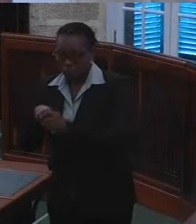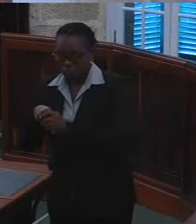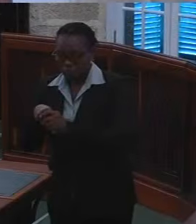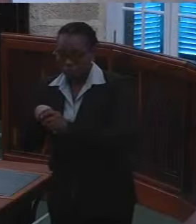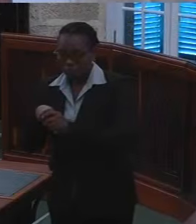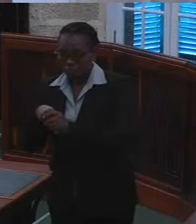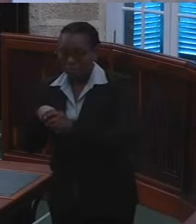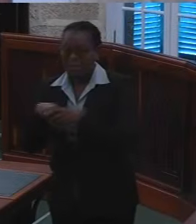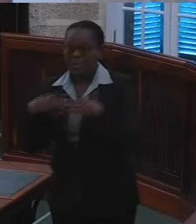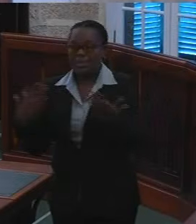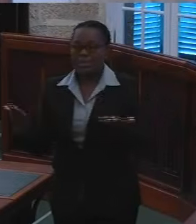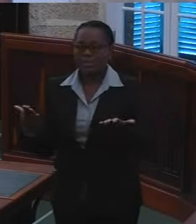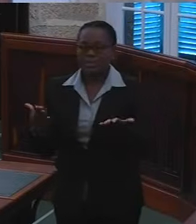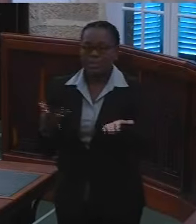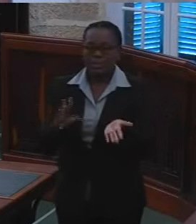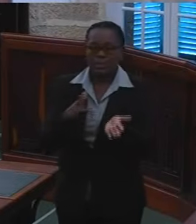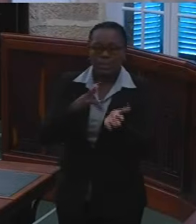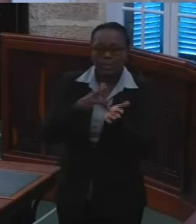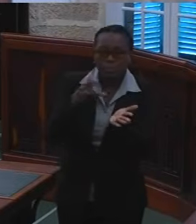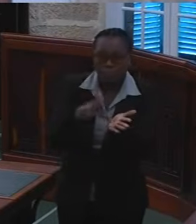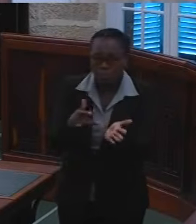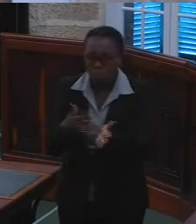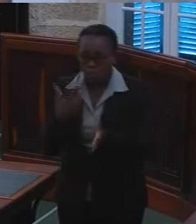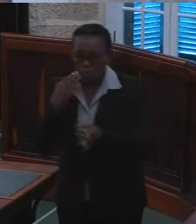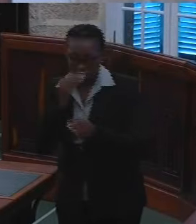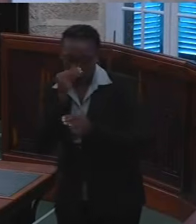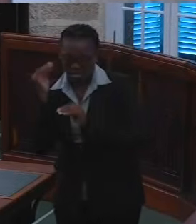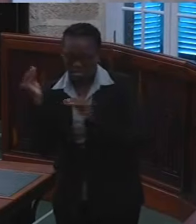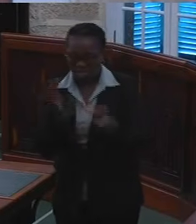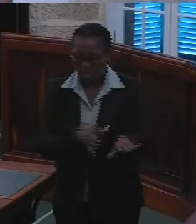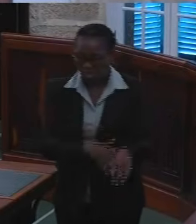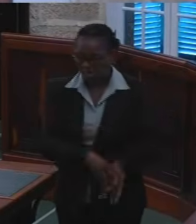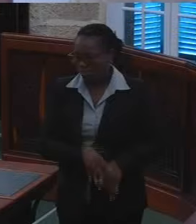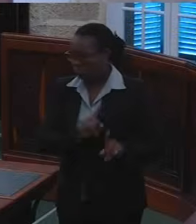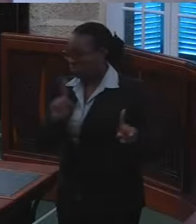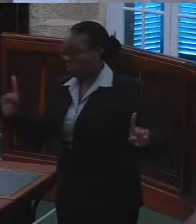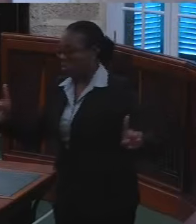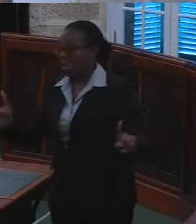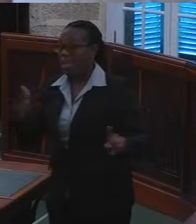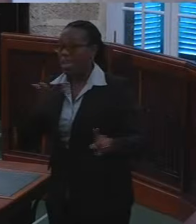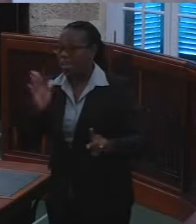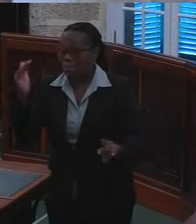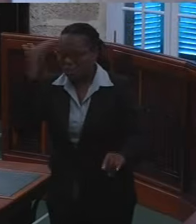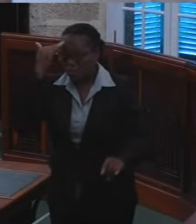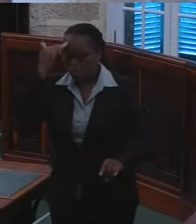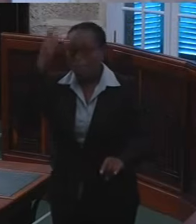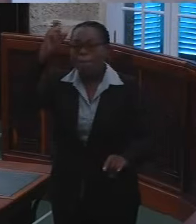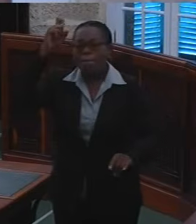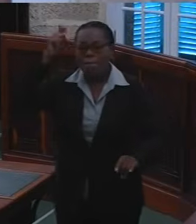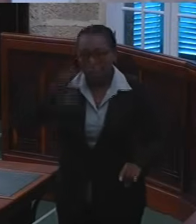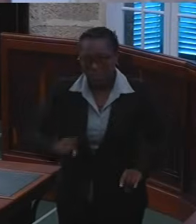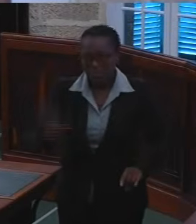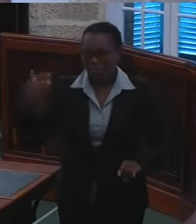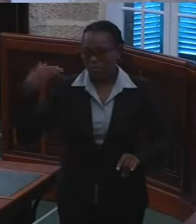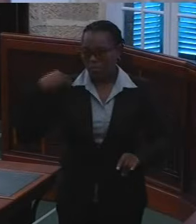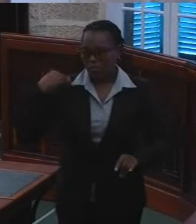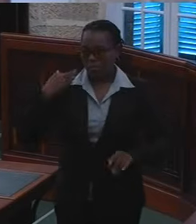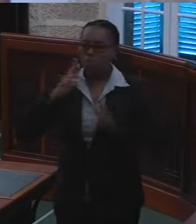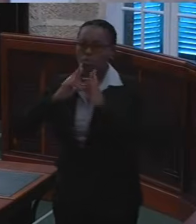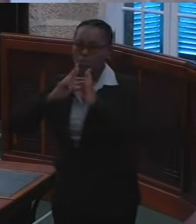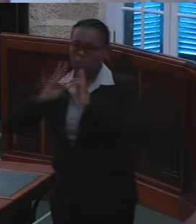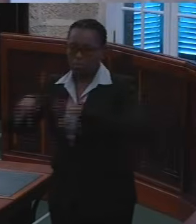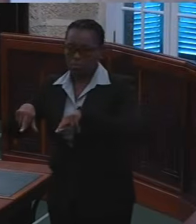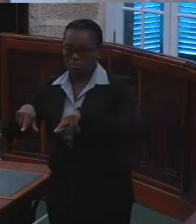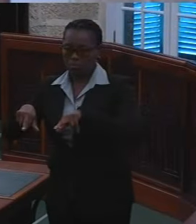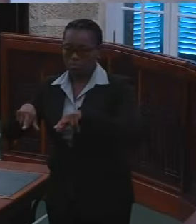abuse or neglect is known, that persons must mandatory report. And these persons that I'm